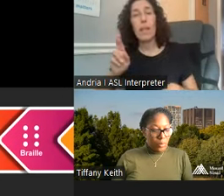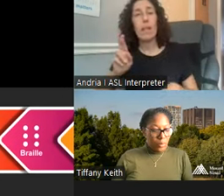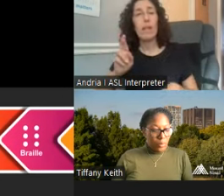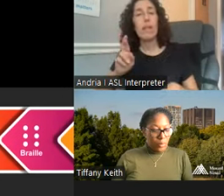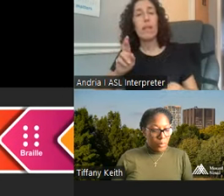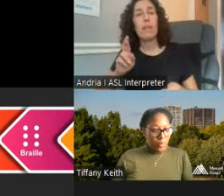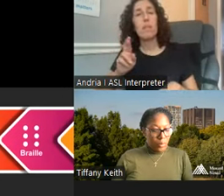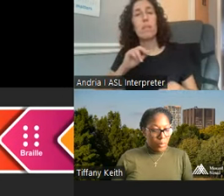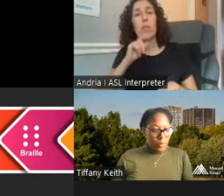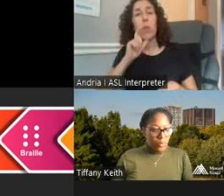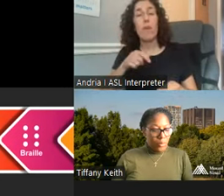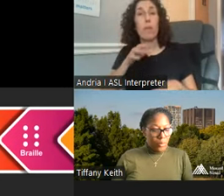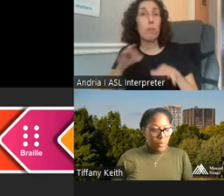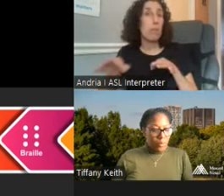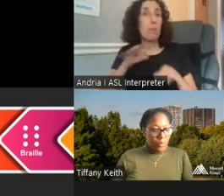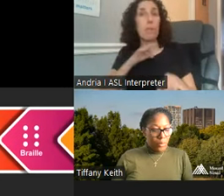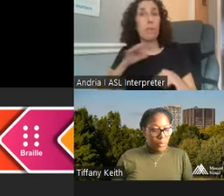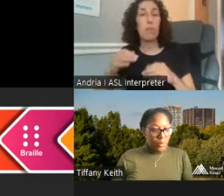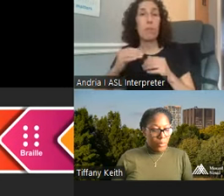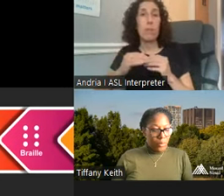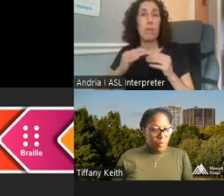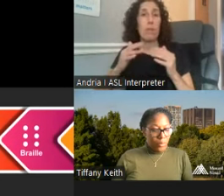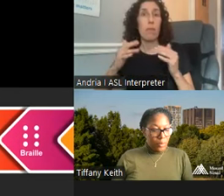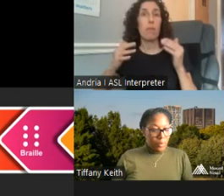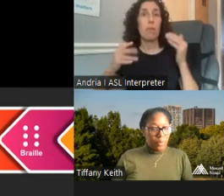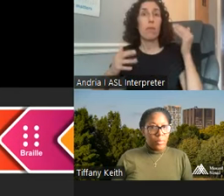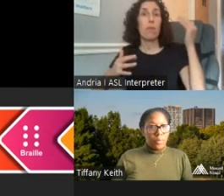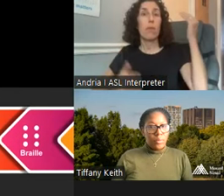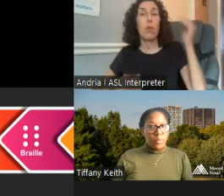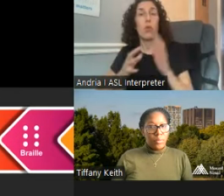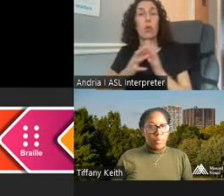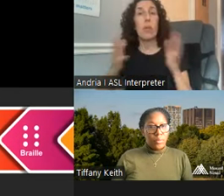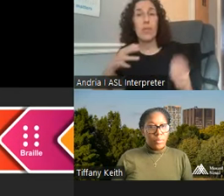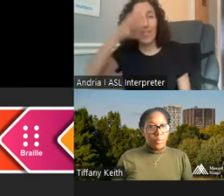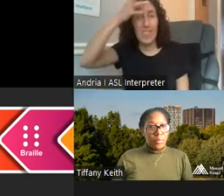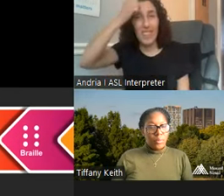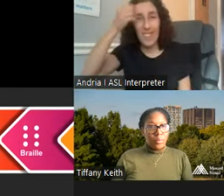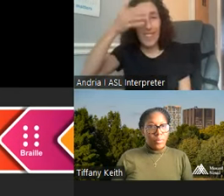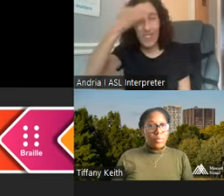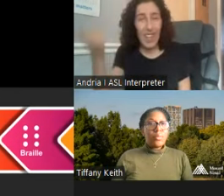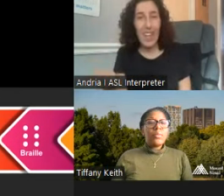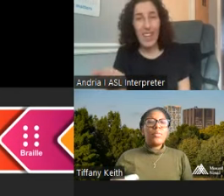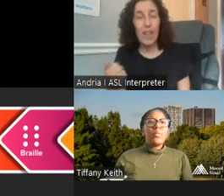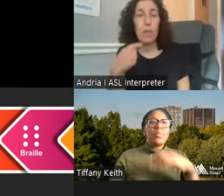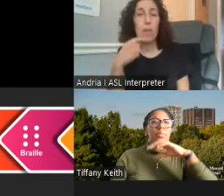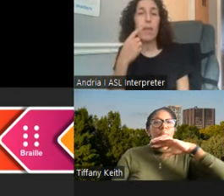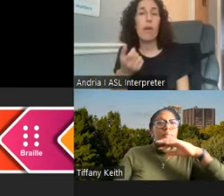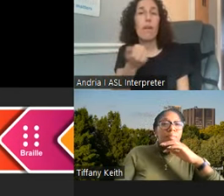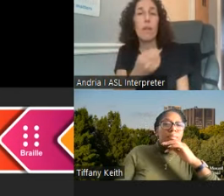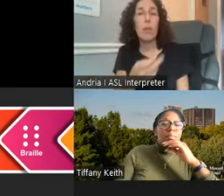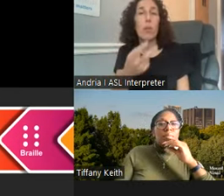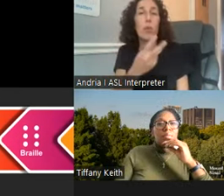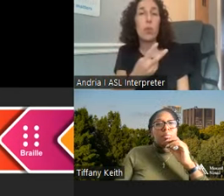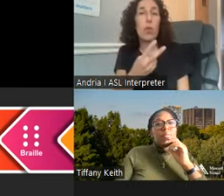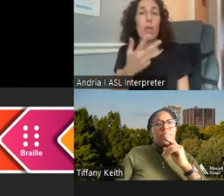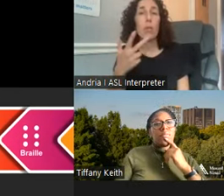So you don't want to overload them with too much information because, one, they just won't remember it. And